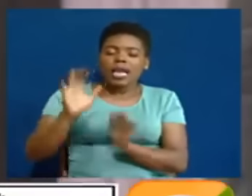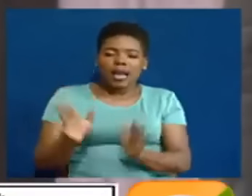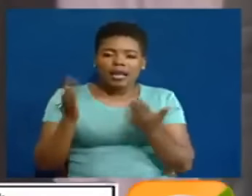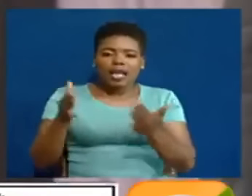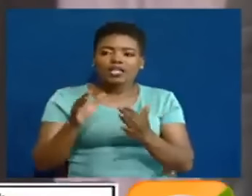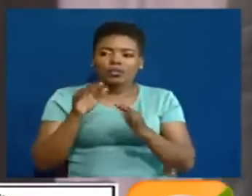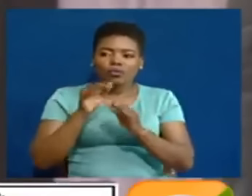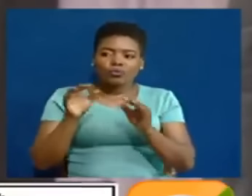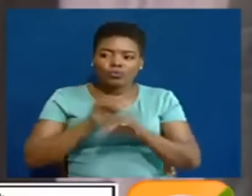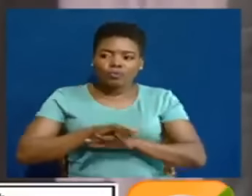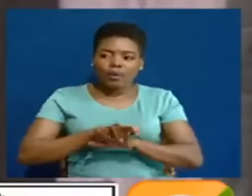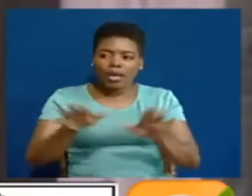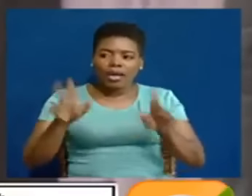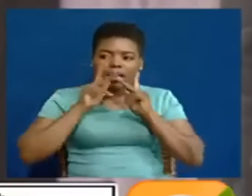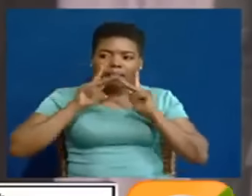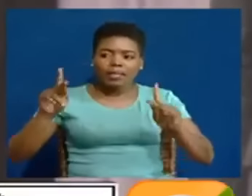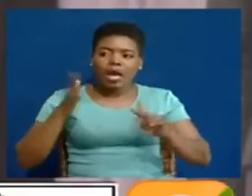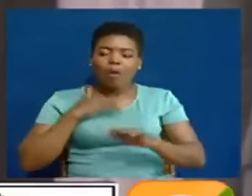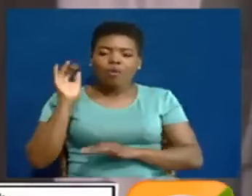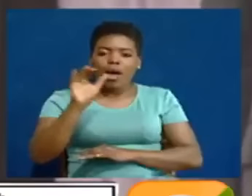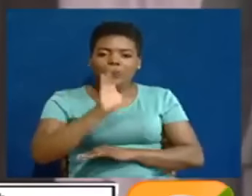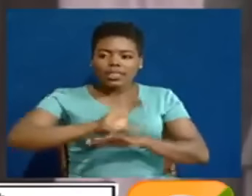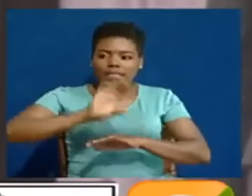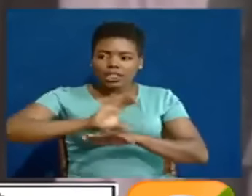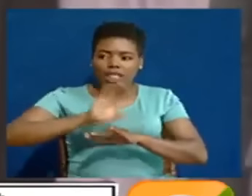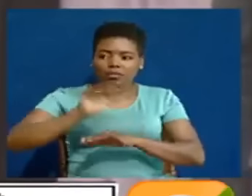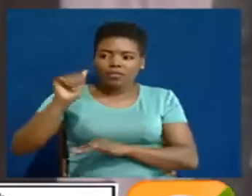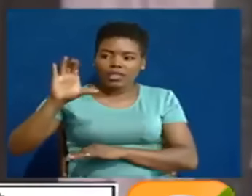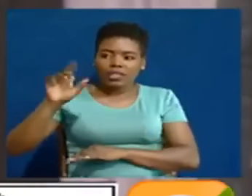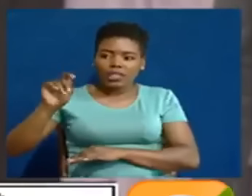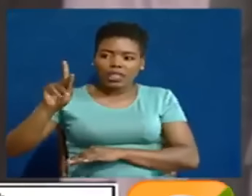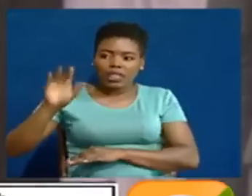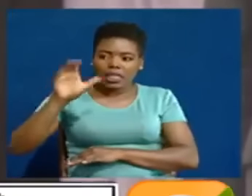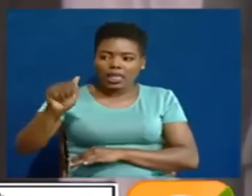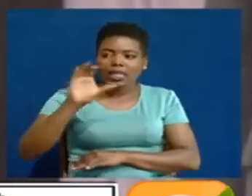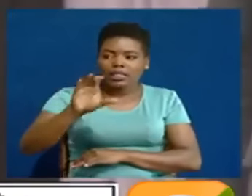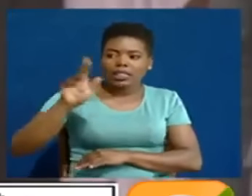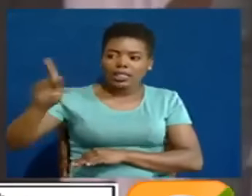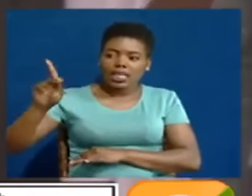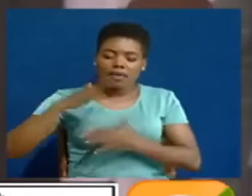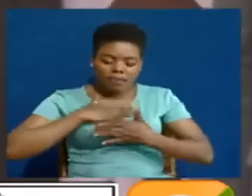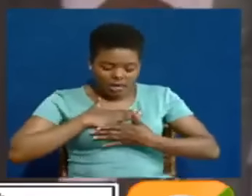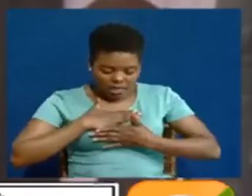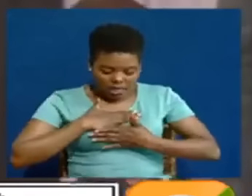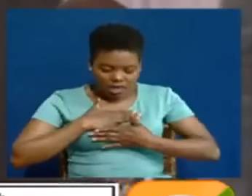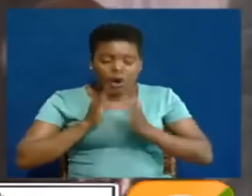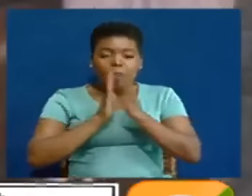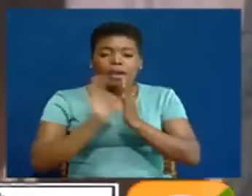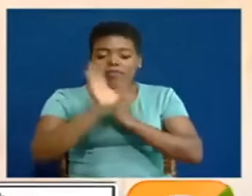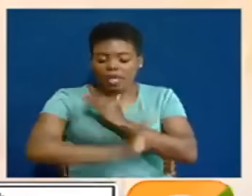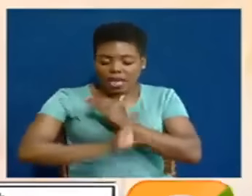time. Ningependa kuomba kanisa letu takatifu la Kianglikana muweze kuombea nchi yetu.